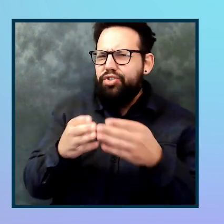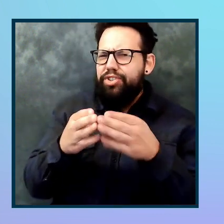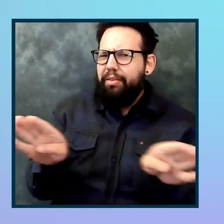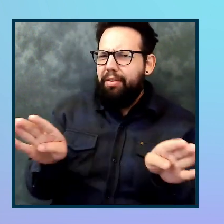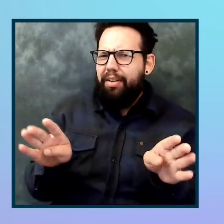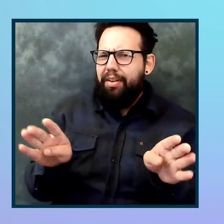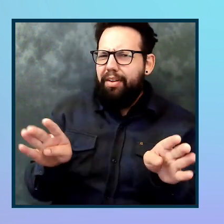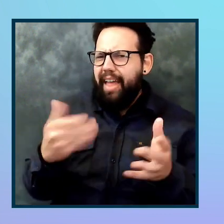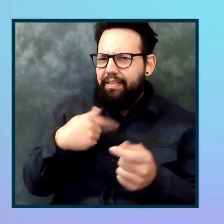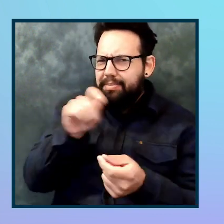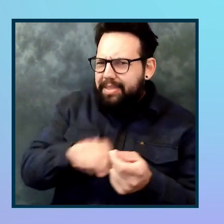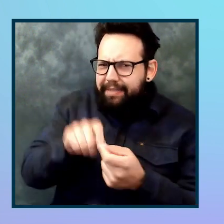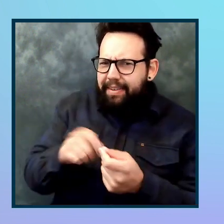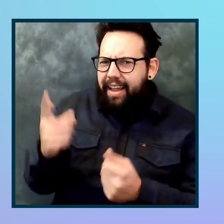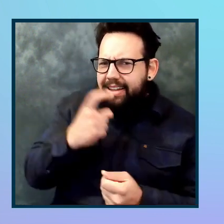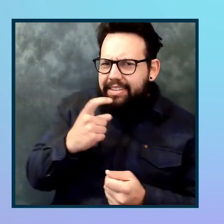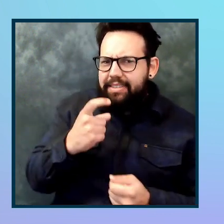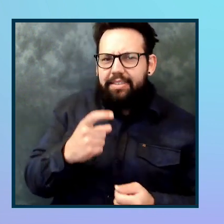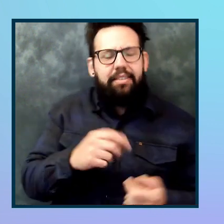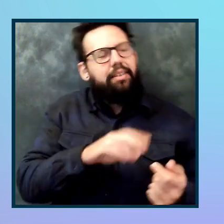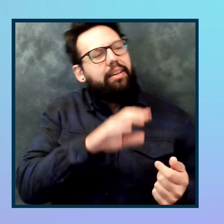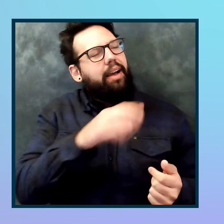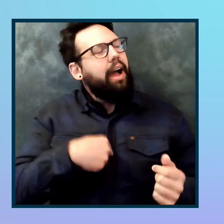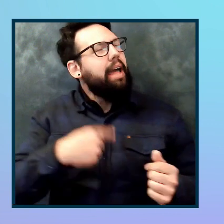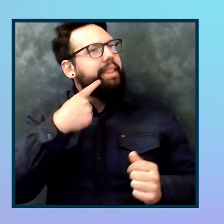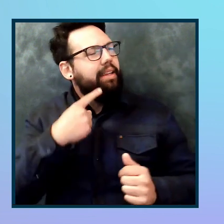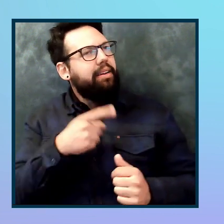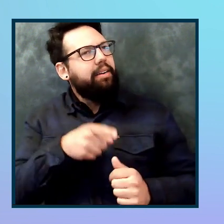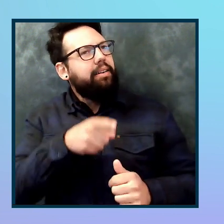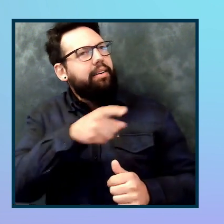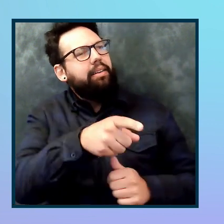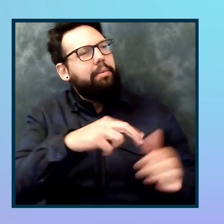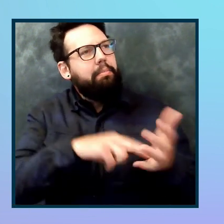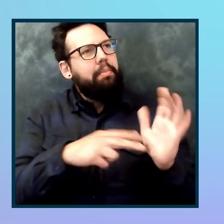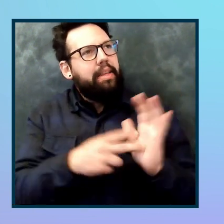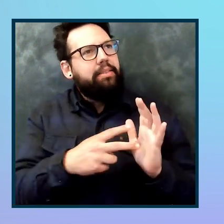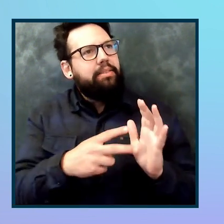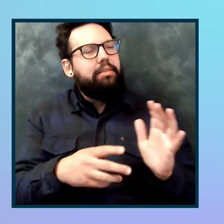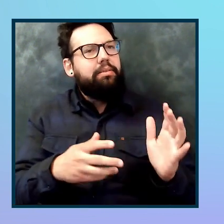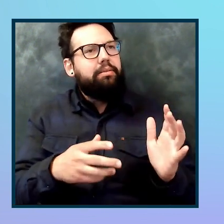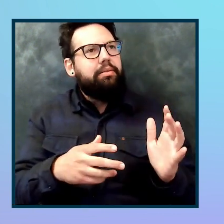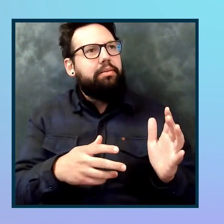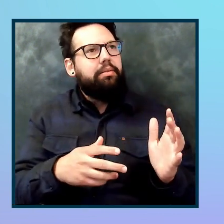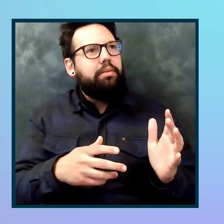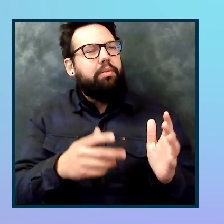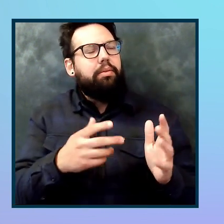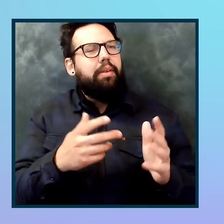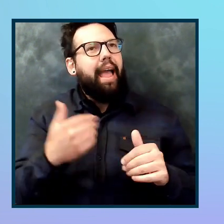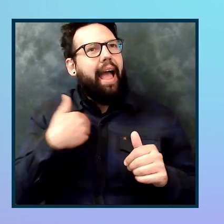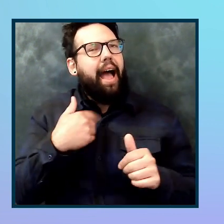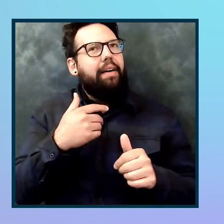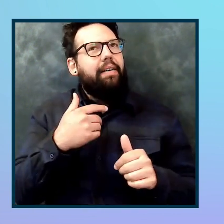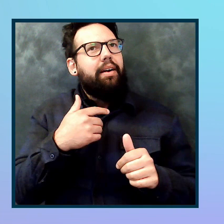this means are there any fallbacks for like a no JavaScript? Oh, I think